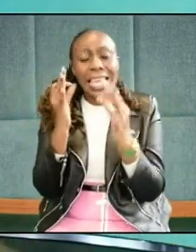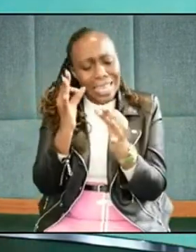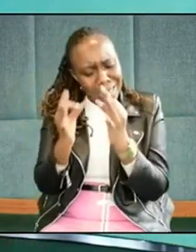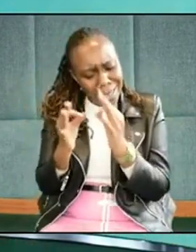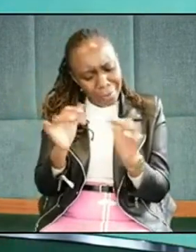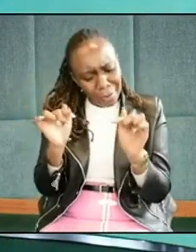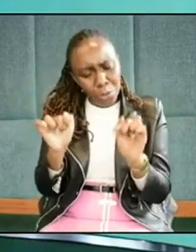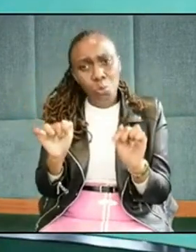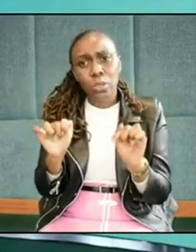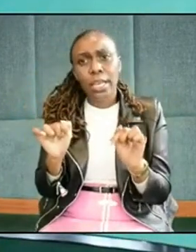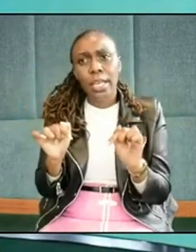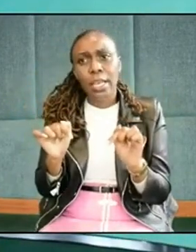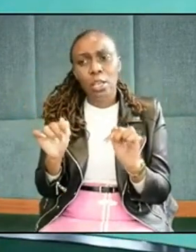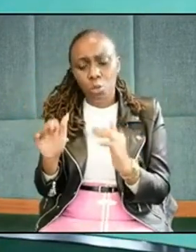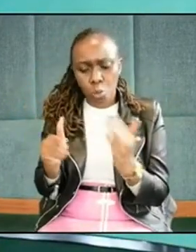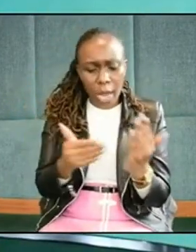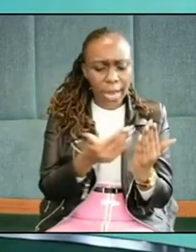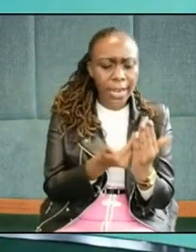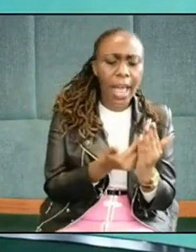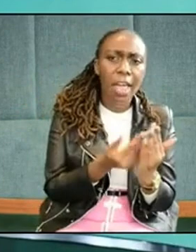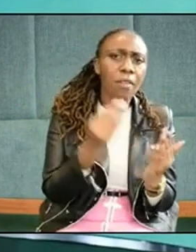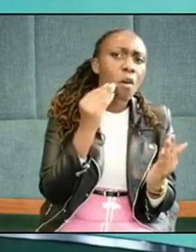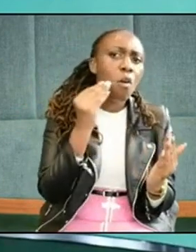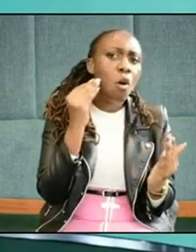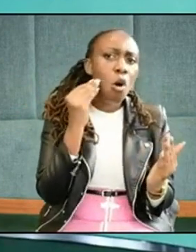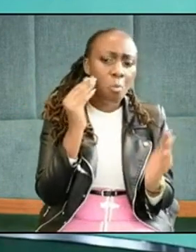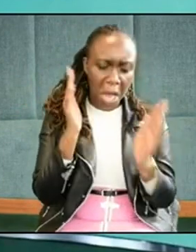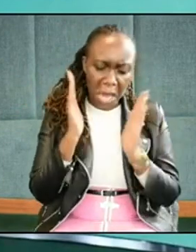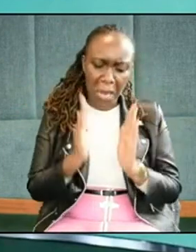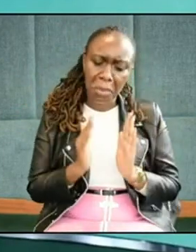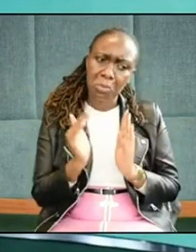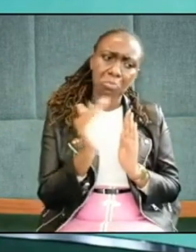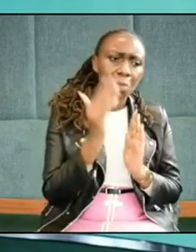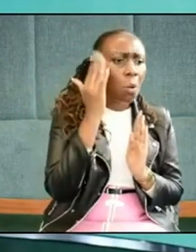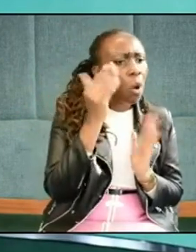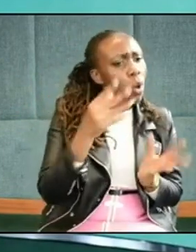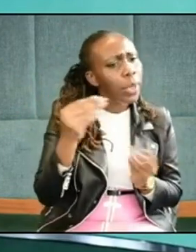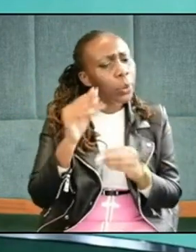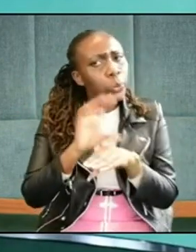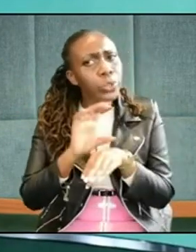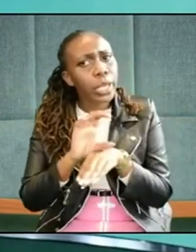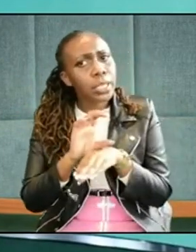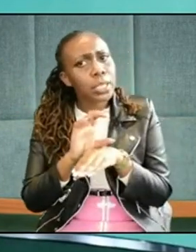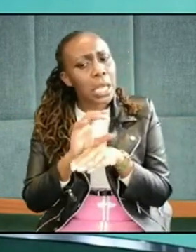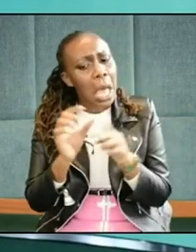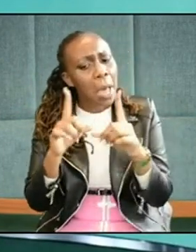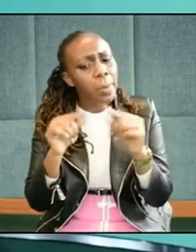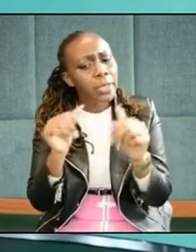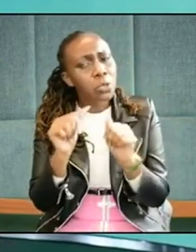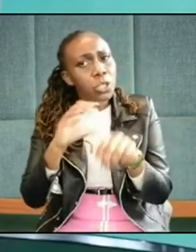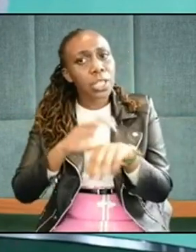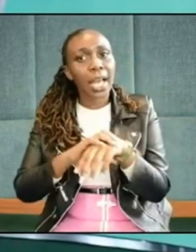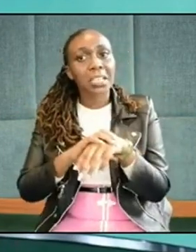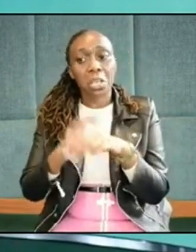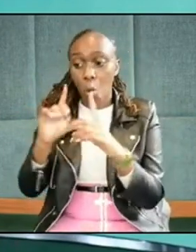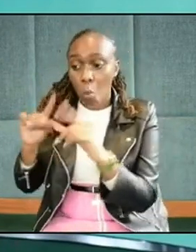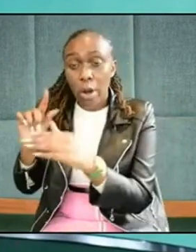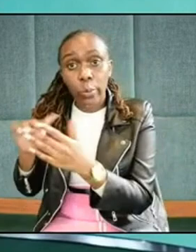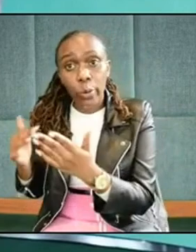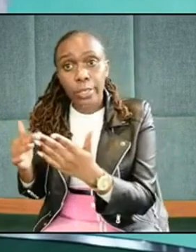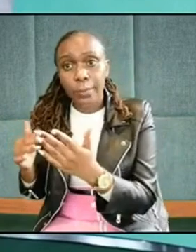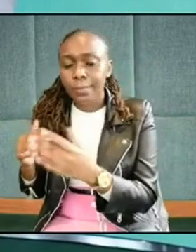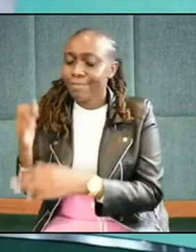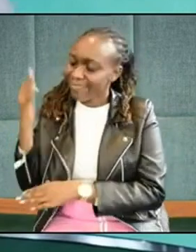today you can get home and somebody asks you, why did you go to church? What message did you get? Just tell them,